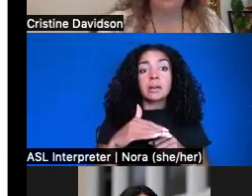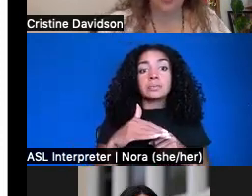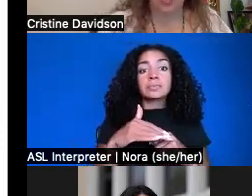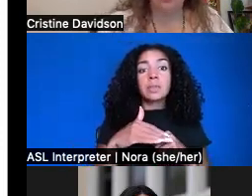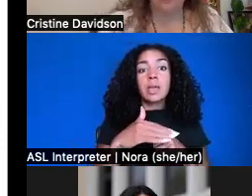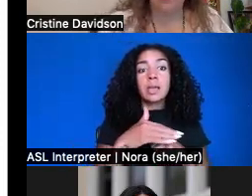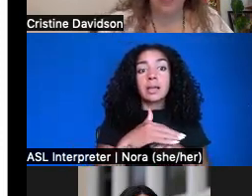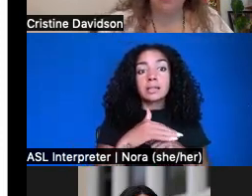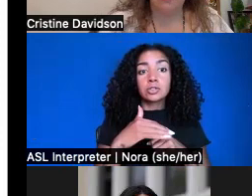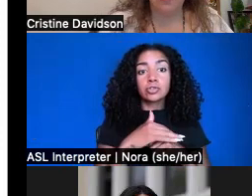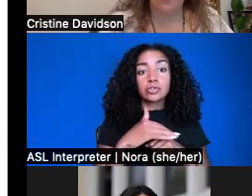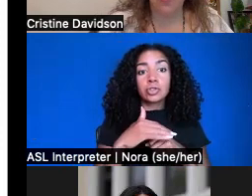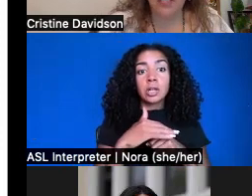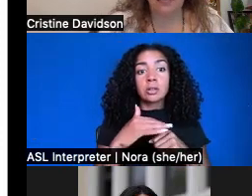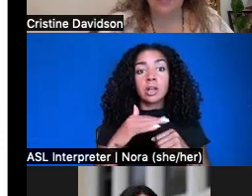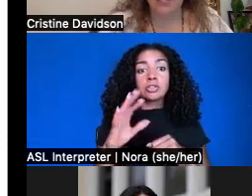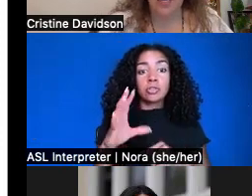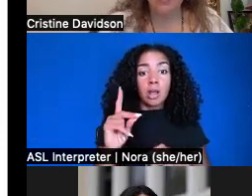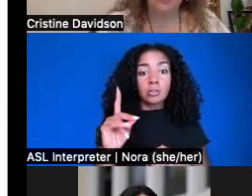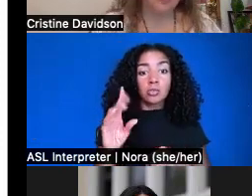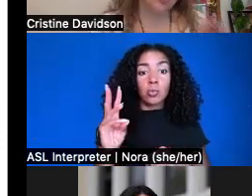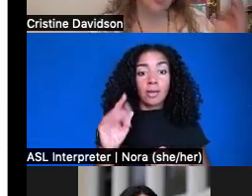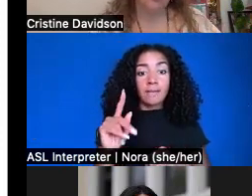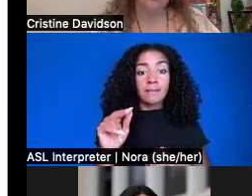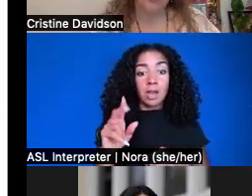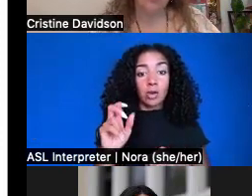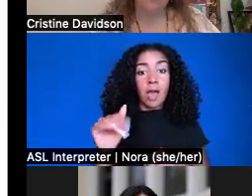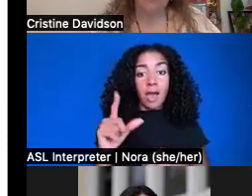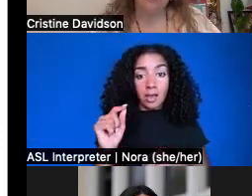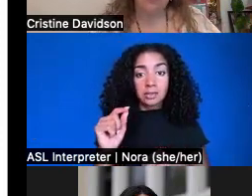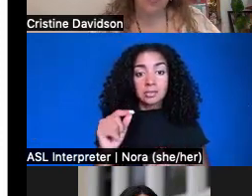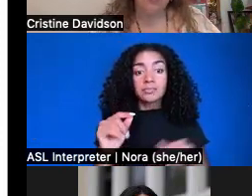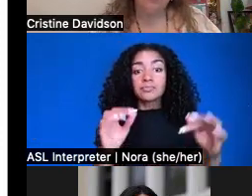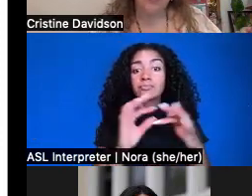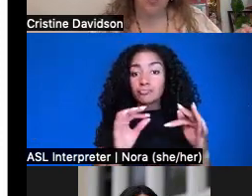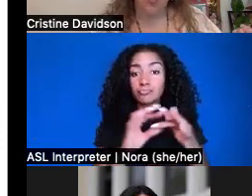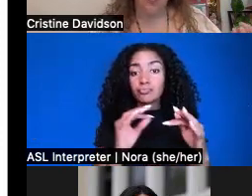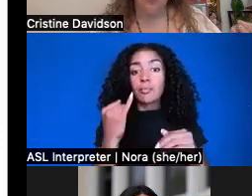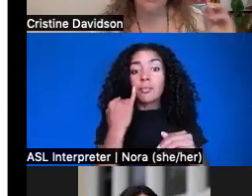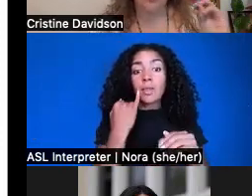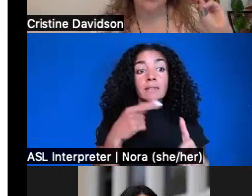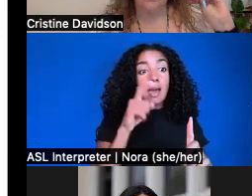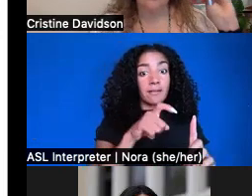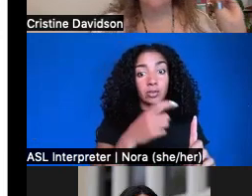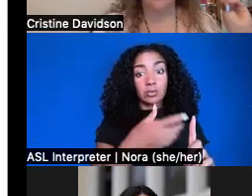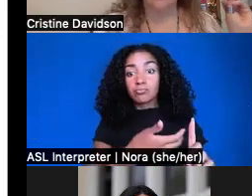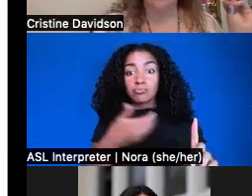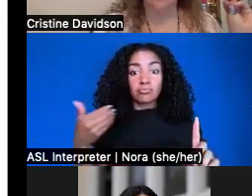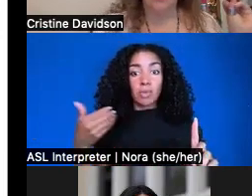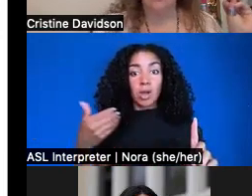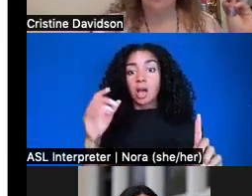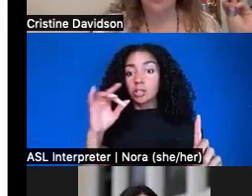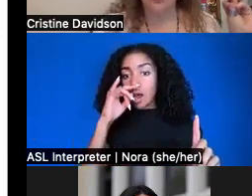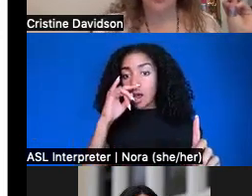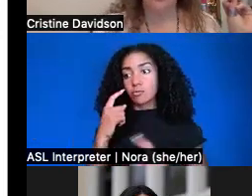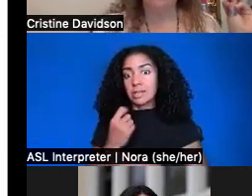a Native child from the family for their own safety, that they should go to another family member, or they should at least stay